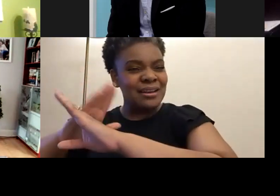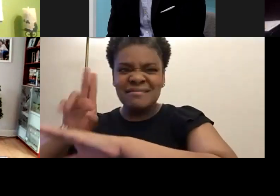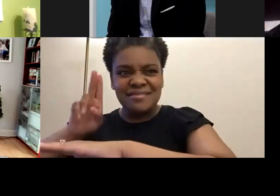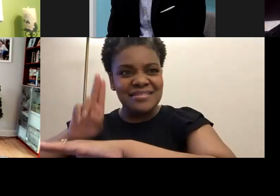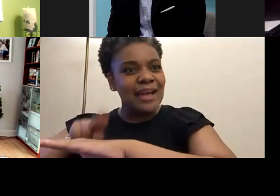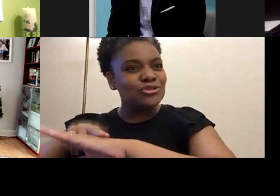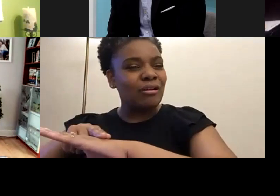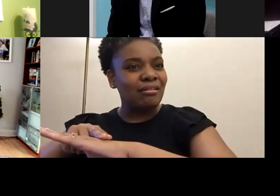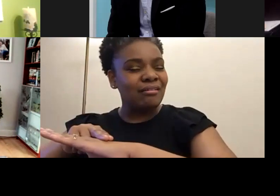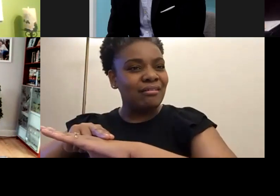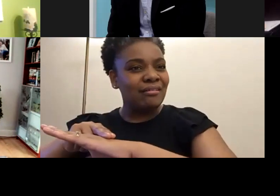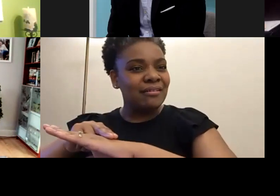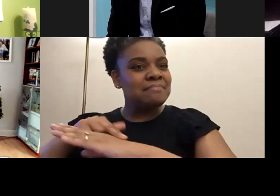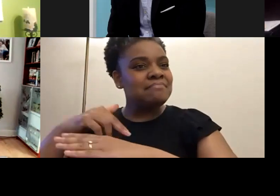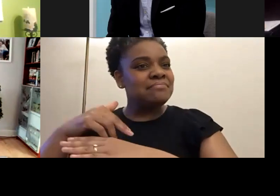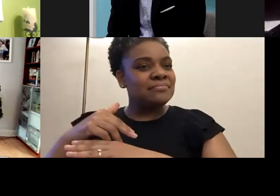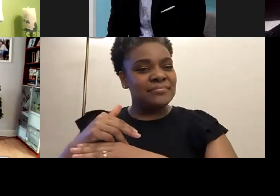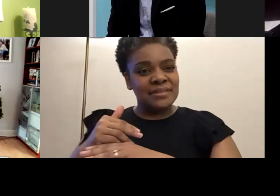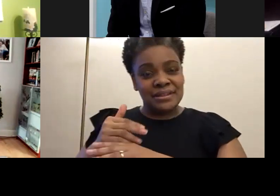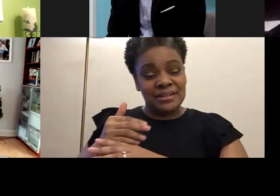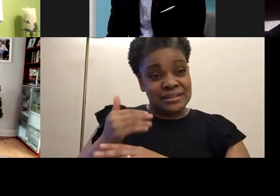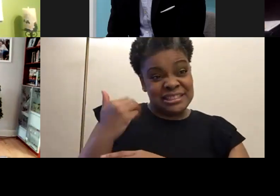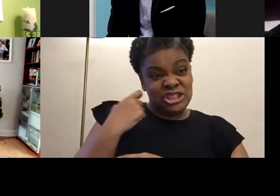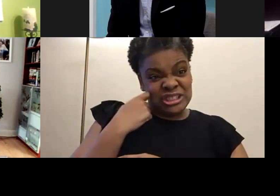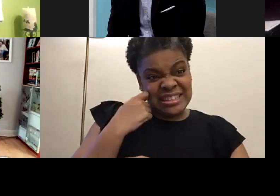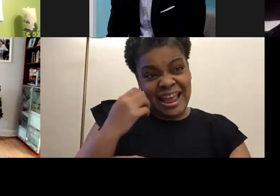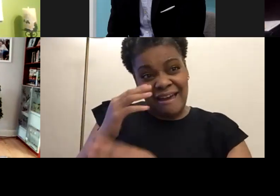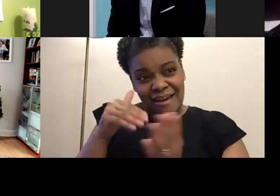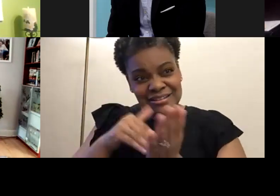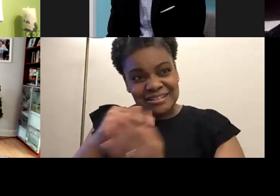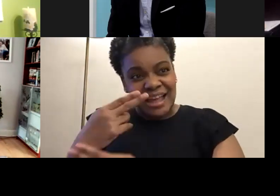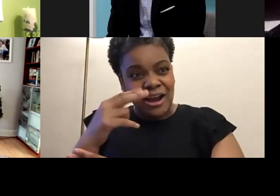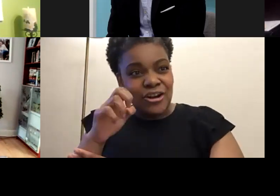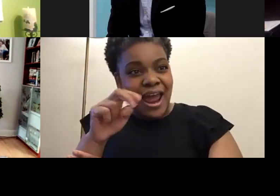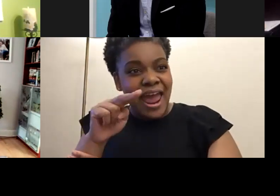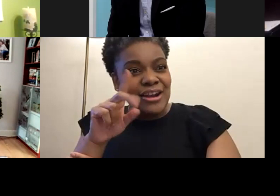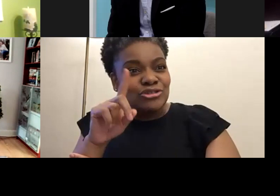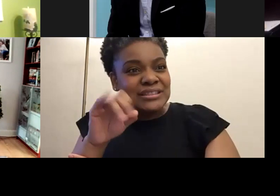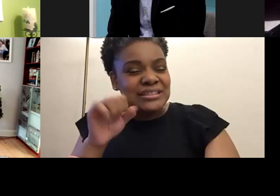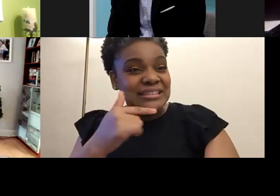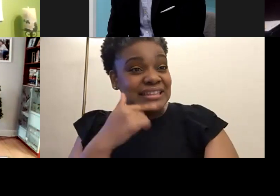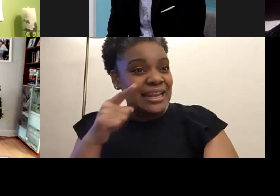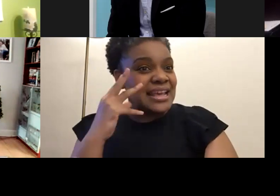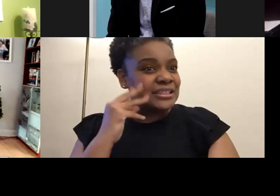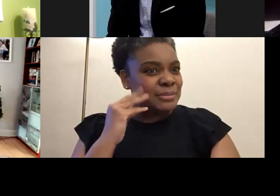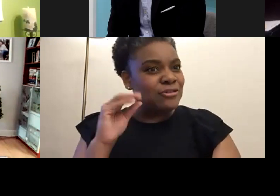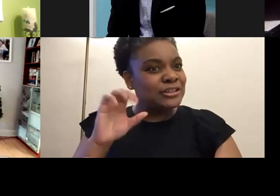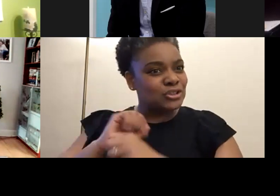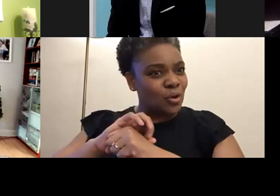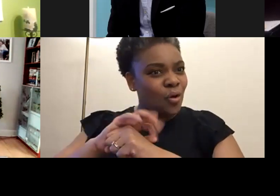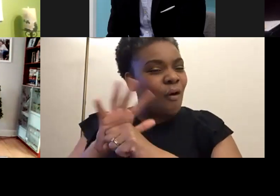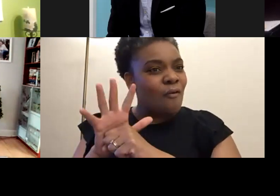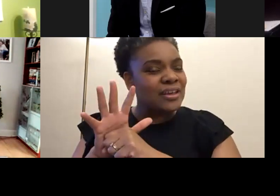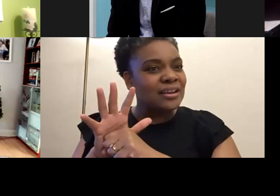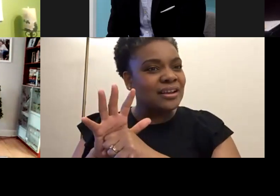Hendrickson got COVID, and so he has hopefully some immunity that his body generated from that. They actually think the vaccine has